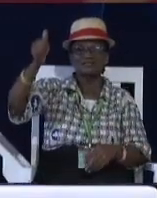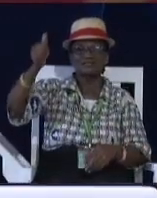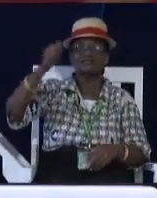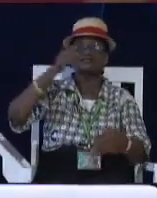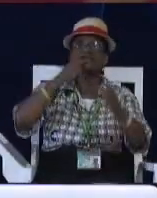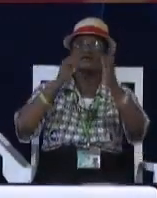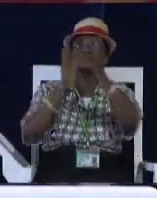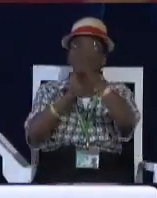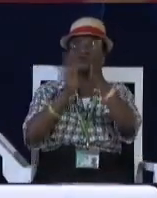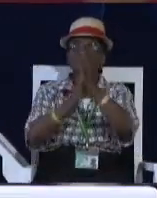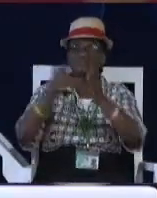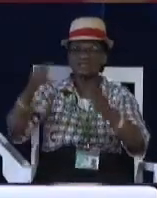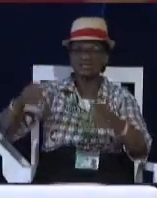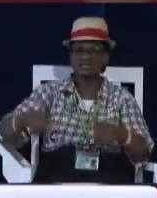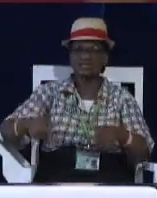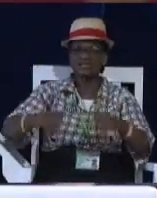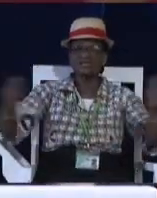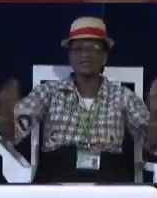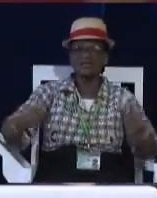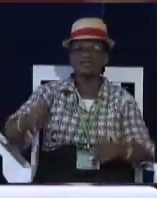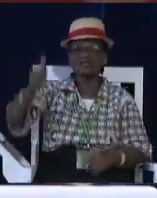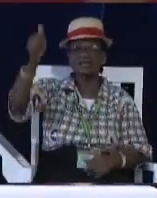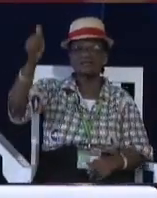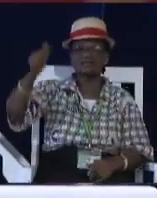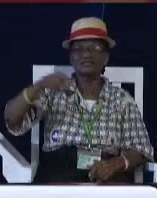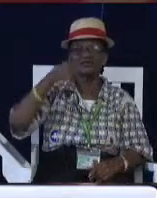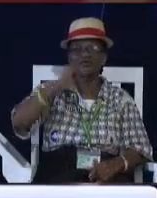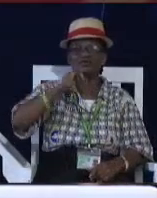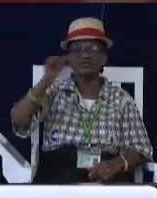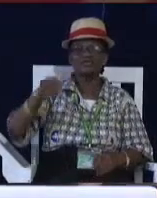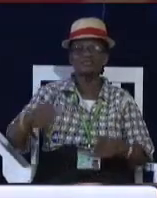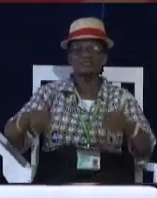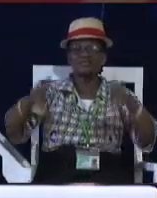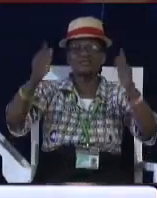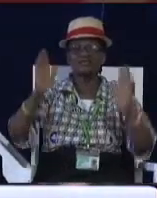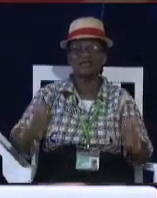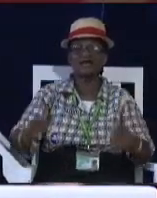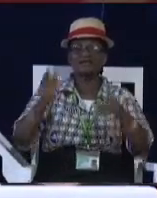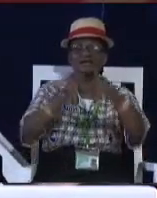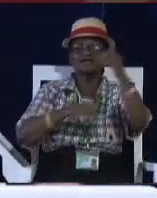praise the greatest who is greater than the greatest,